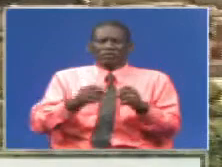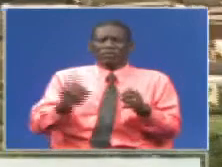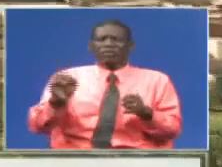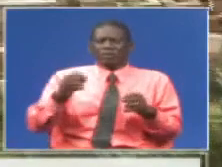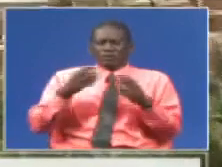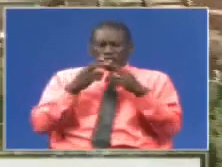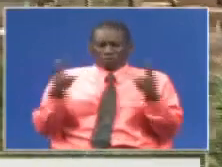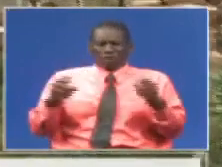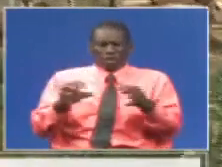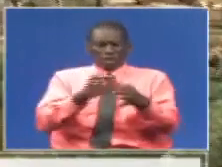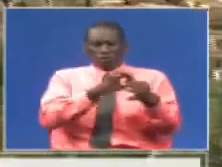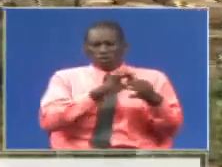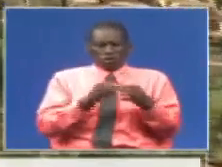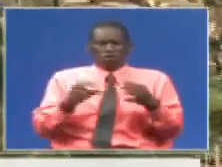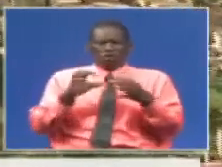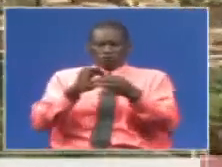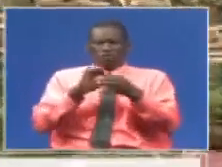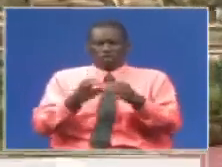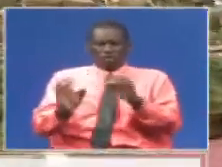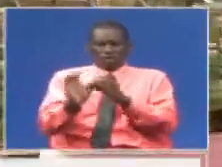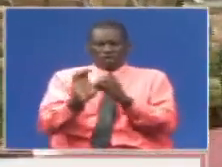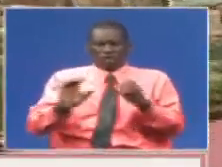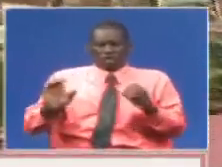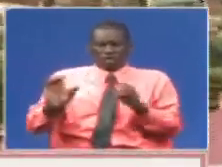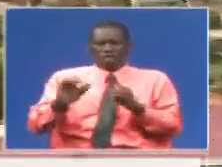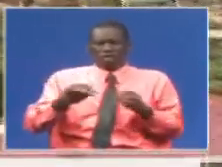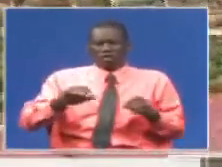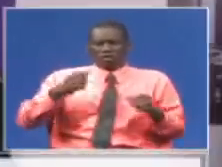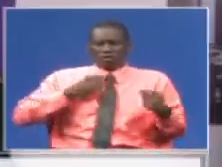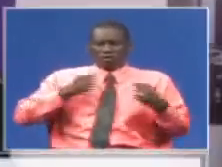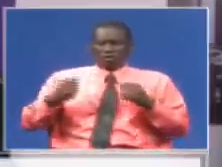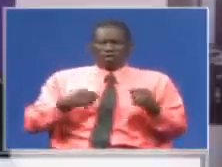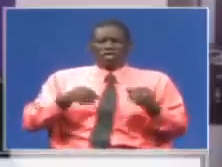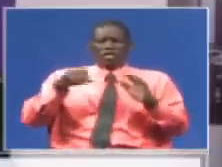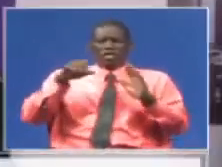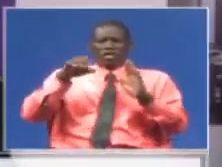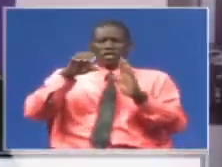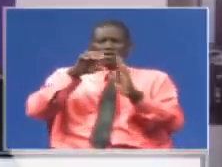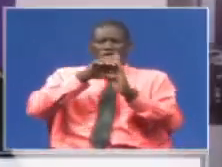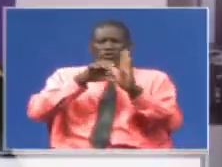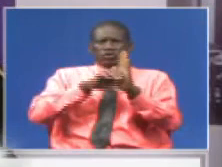of Peace and Coordination of Unity in the country, the constitution is on